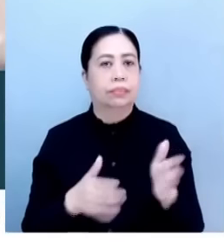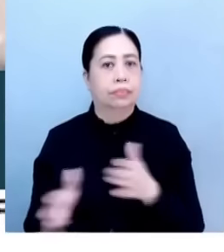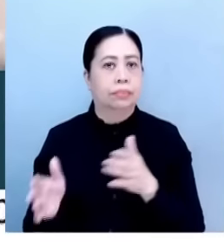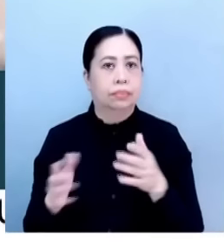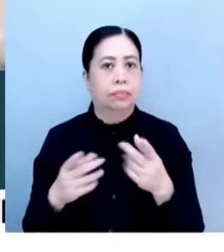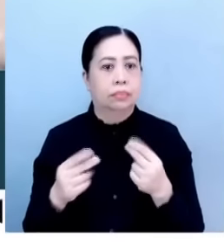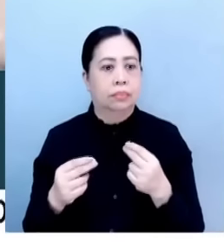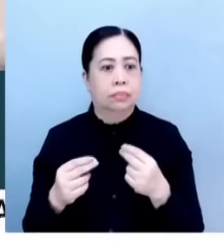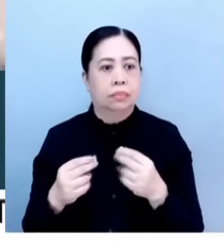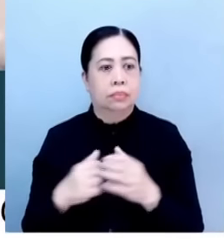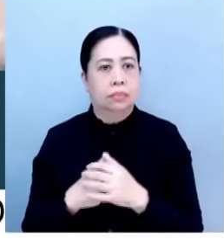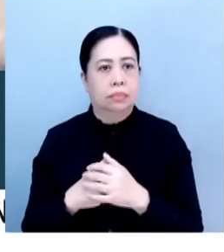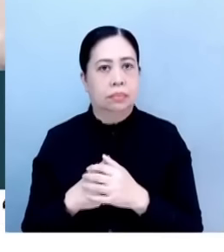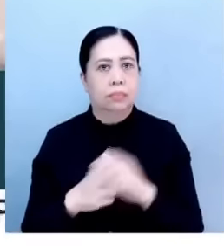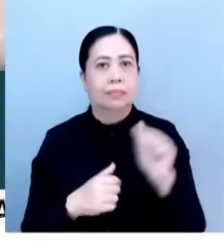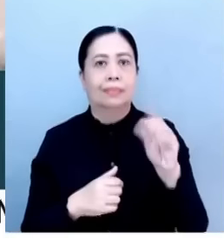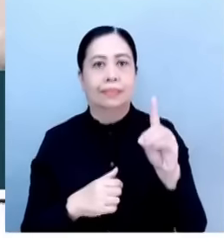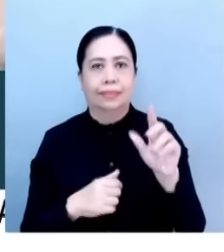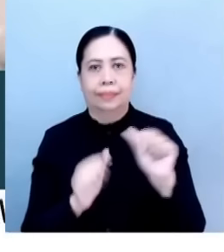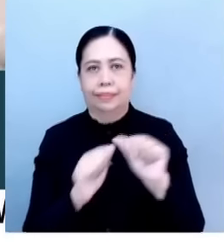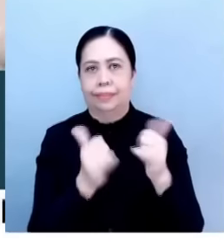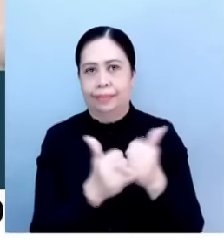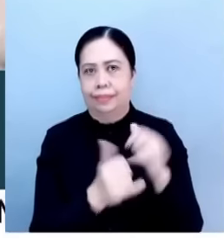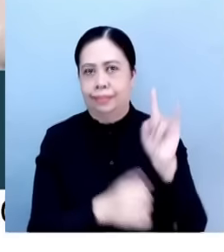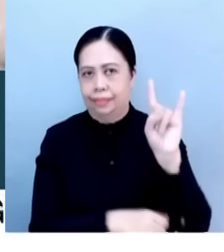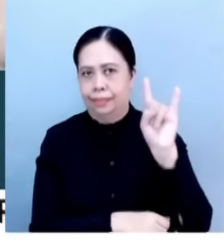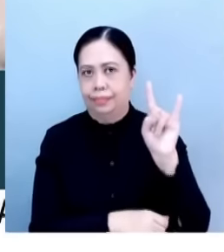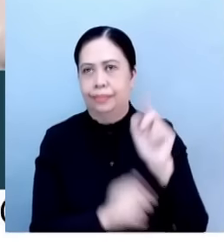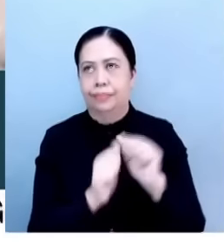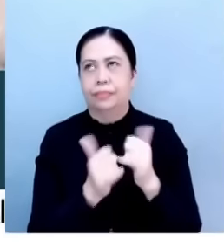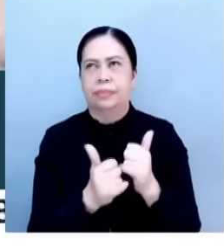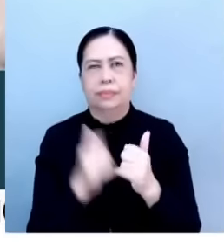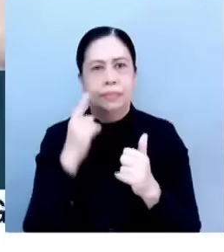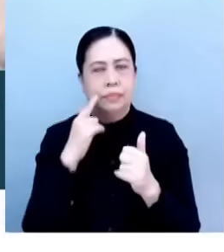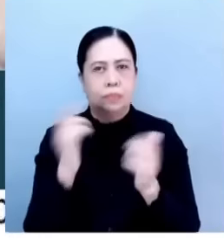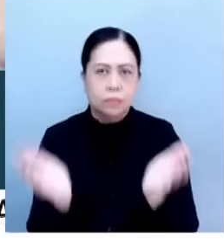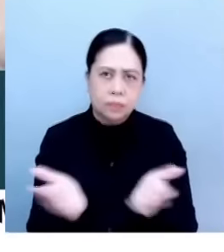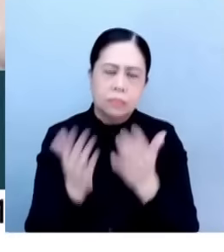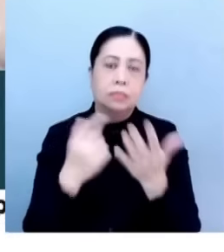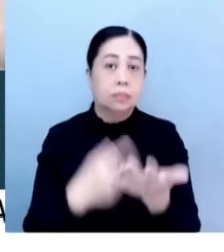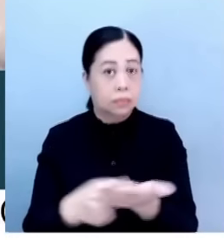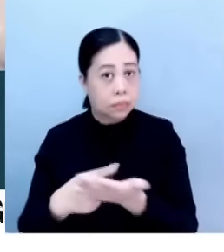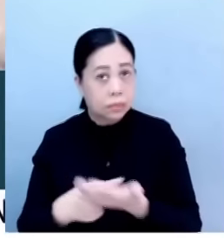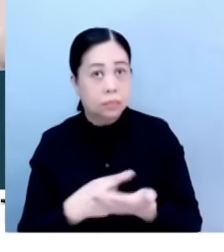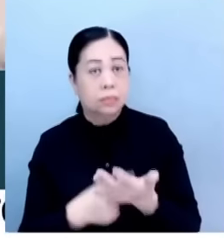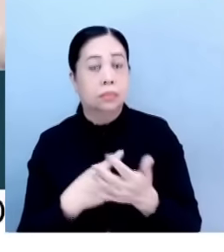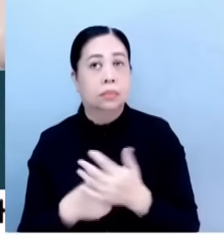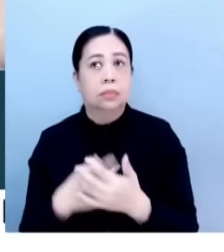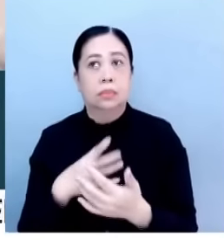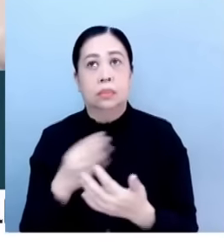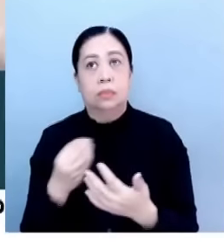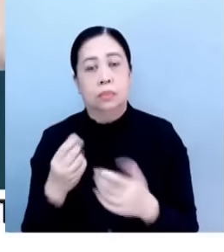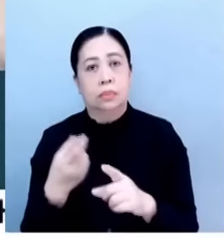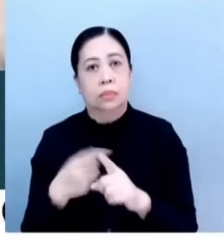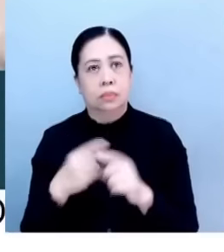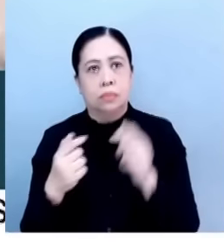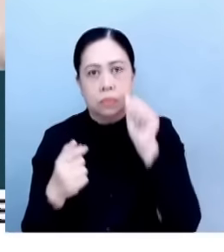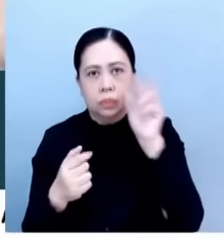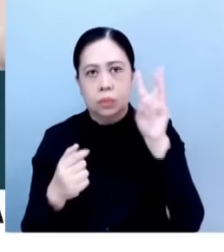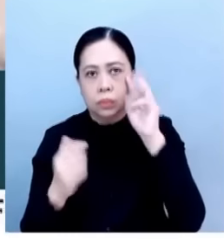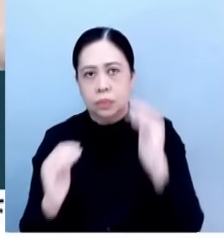This was conceptualized by the ad agency, probably to spur public discussion and raise public